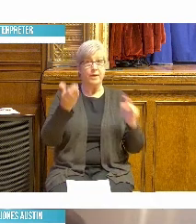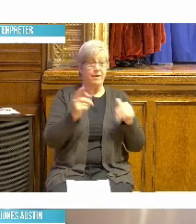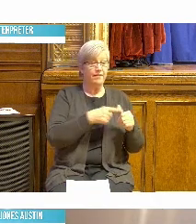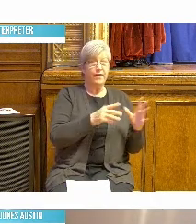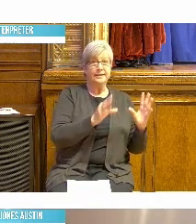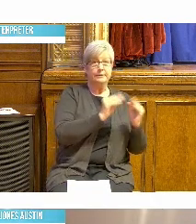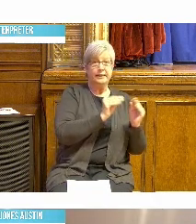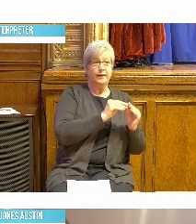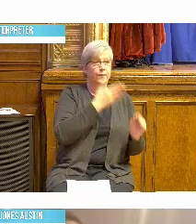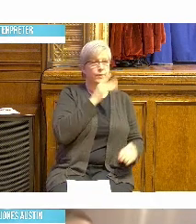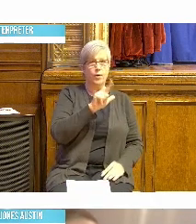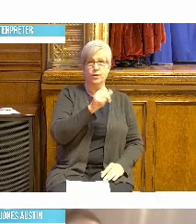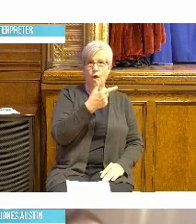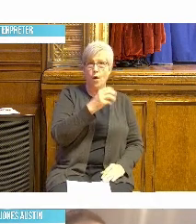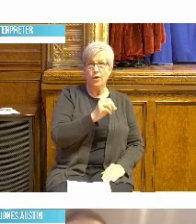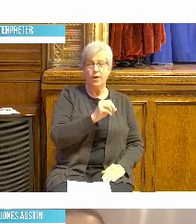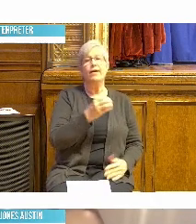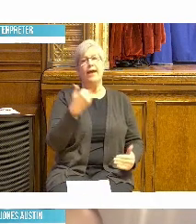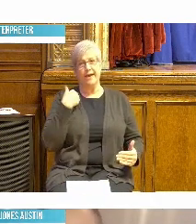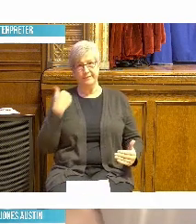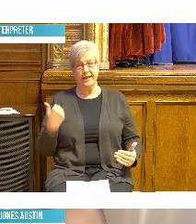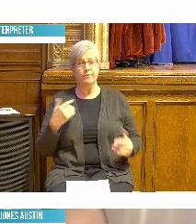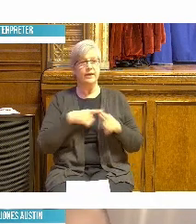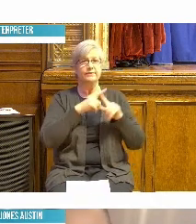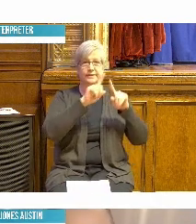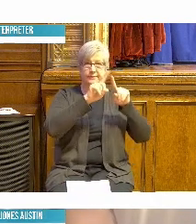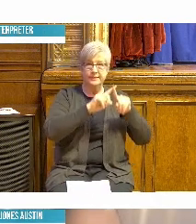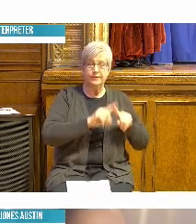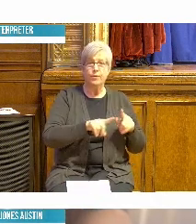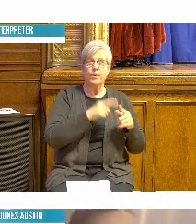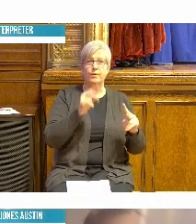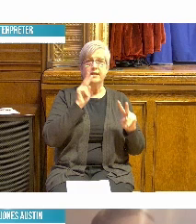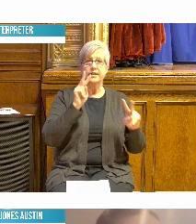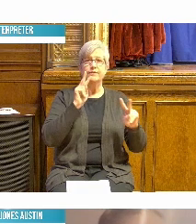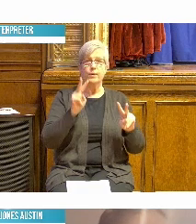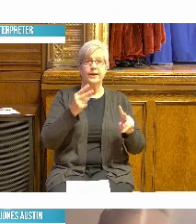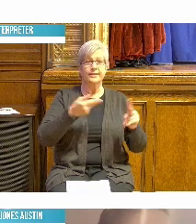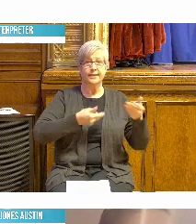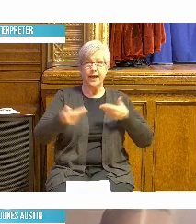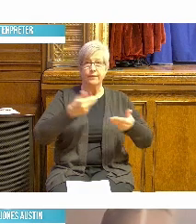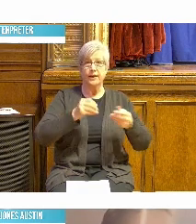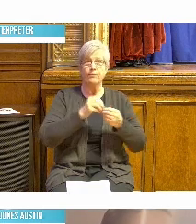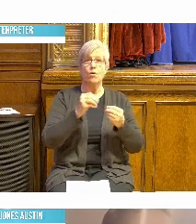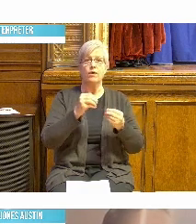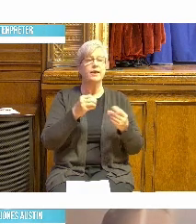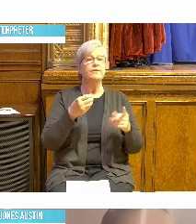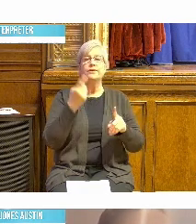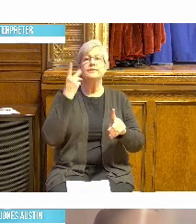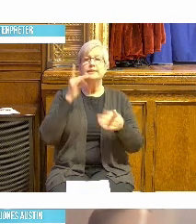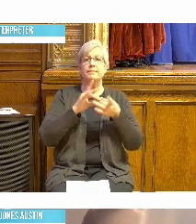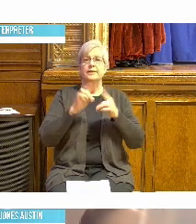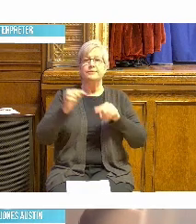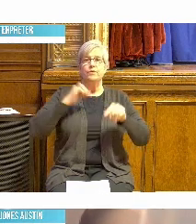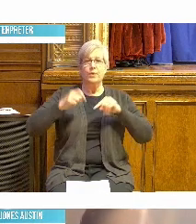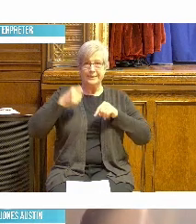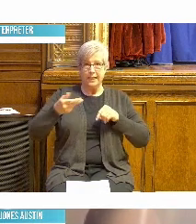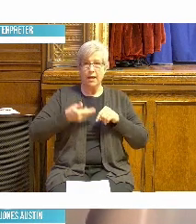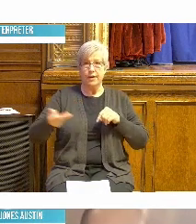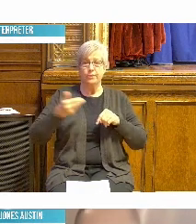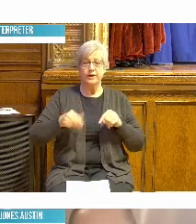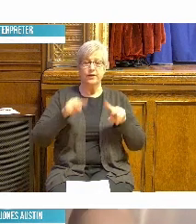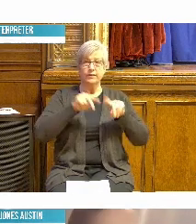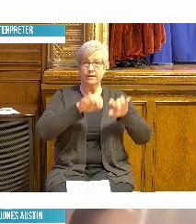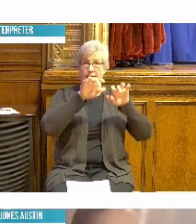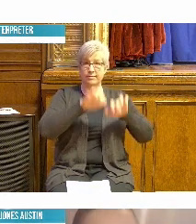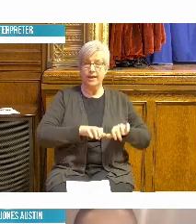a logo. We've got a lot of things that we've been doing, and we're looking forward to staffing up. For those that didn't know, we're still hiring. You can go to our